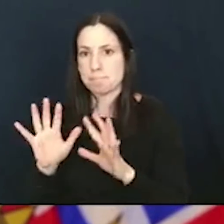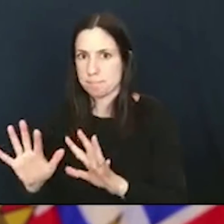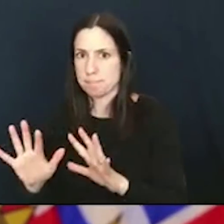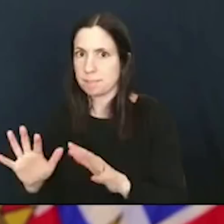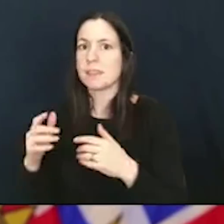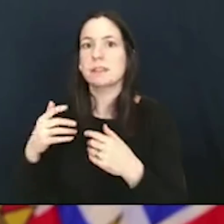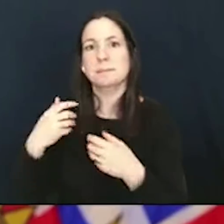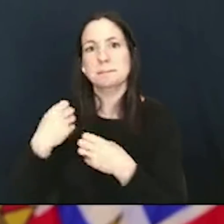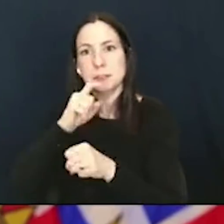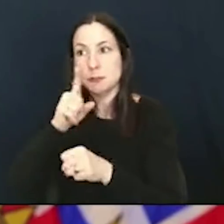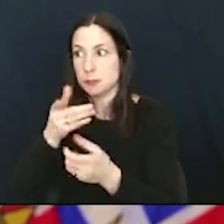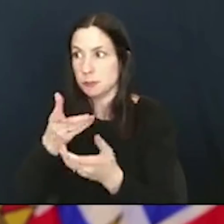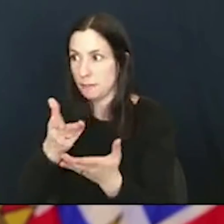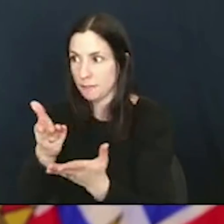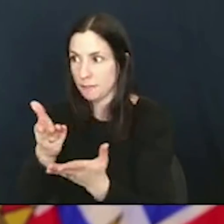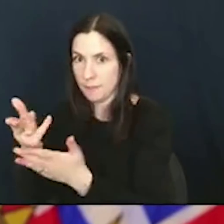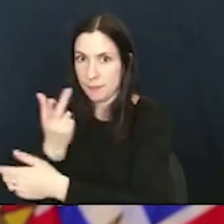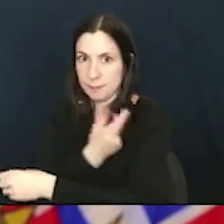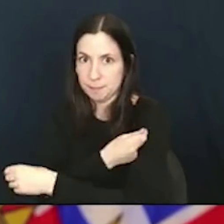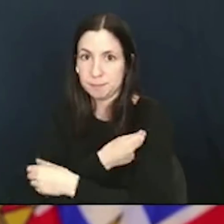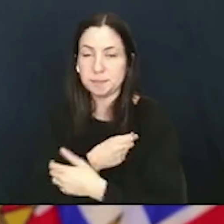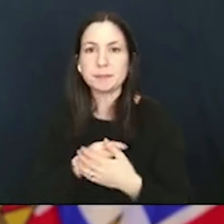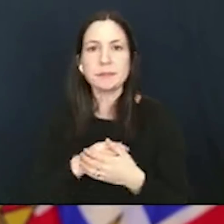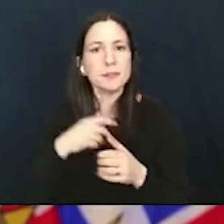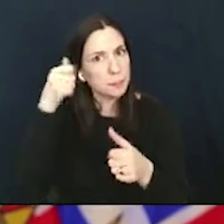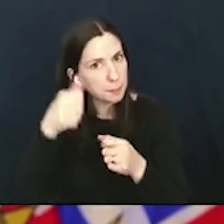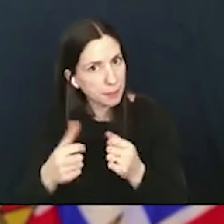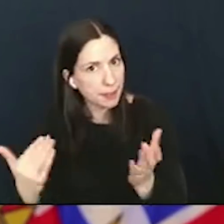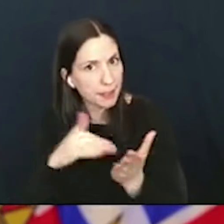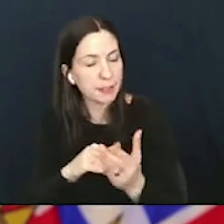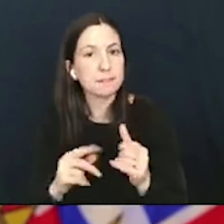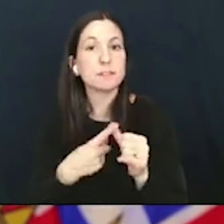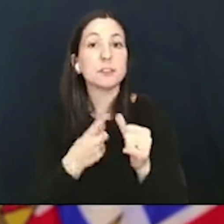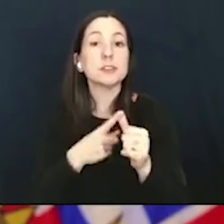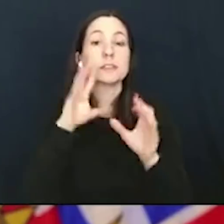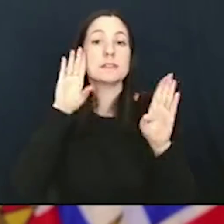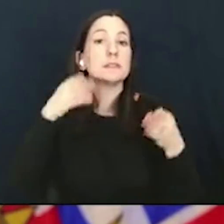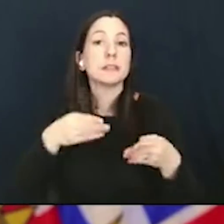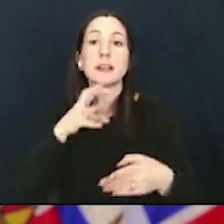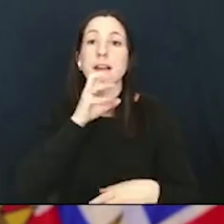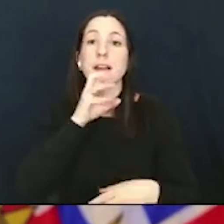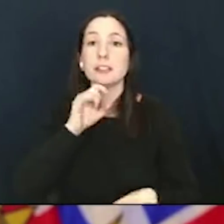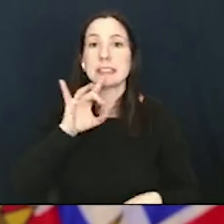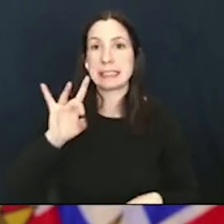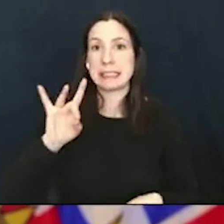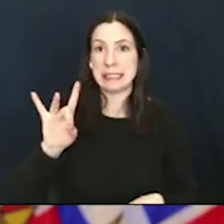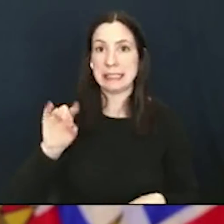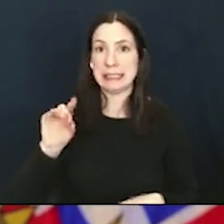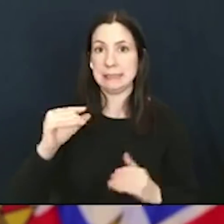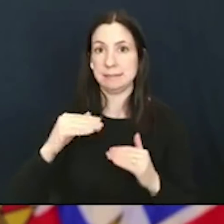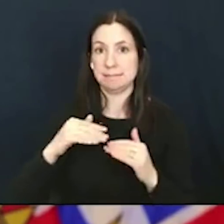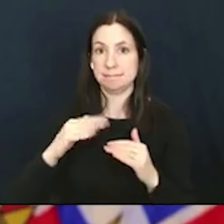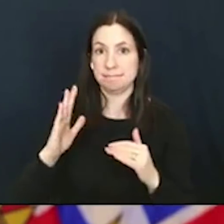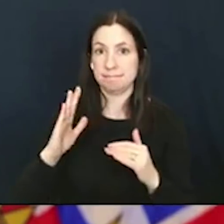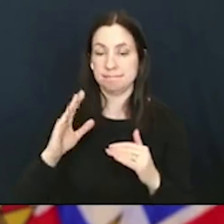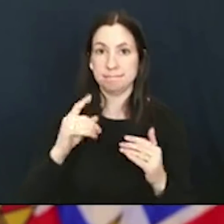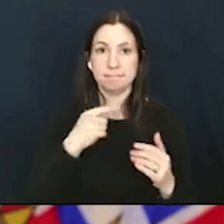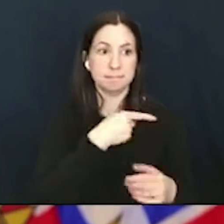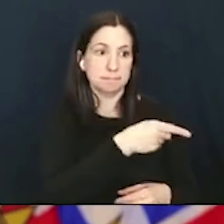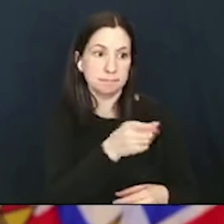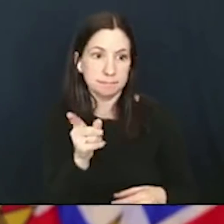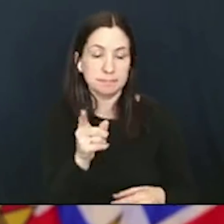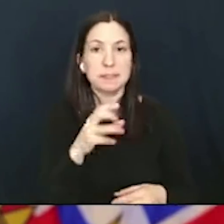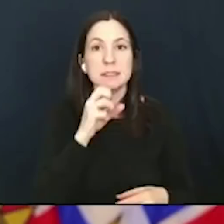around the province. These seniors and elders will receive vaccine information in the next 2 weeks.